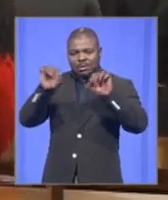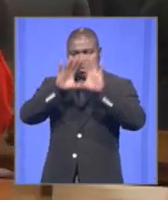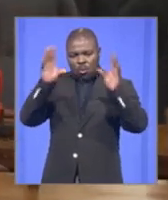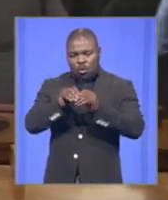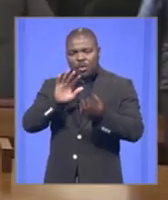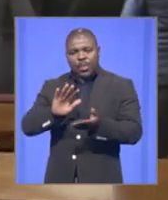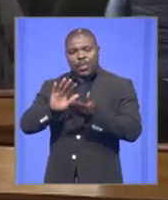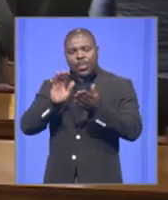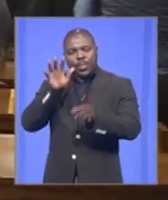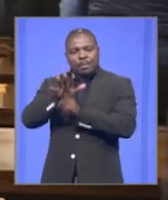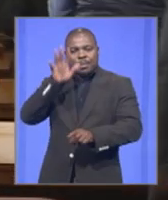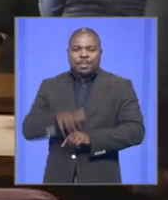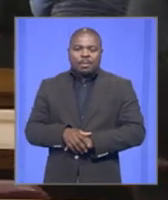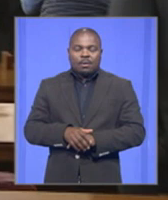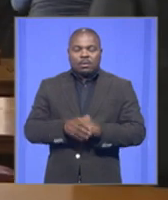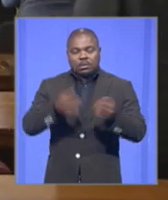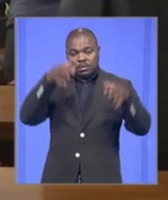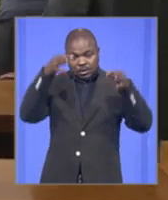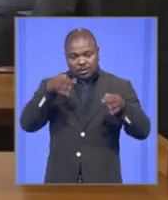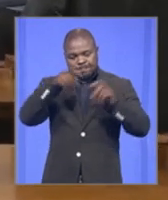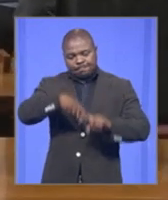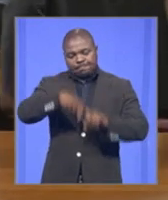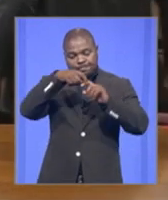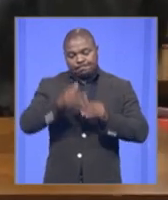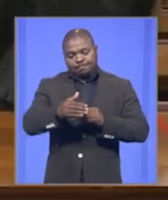kakaretso. Katlholo mo morerong ono e sekegilwe.